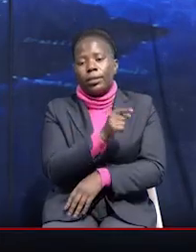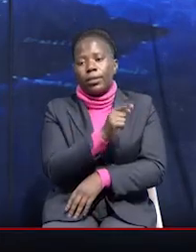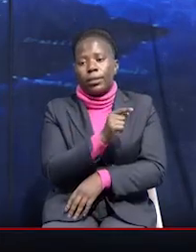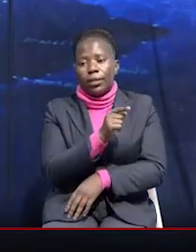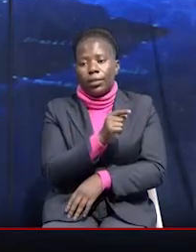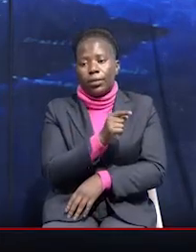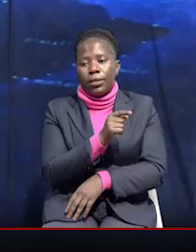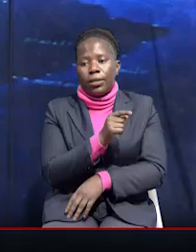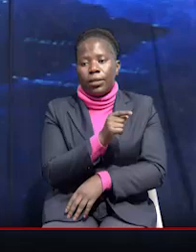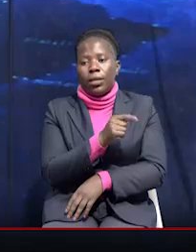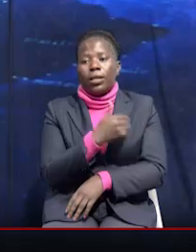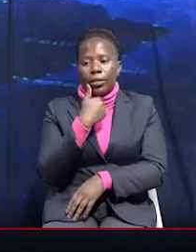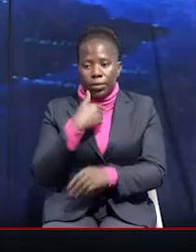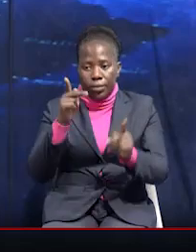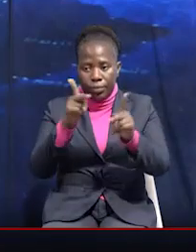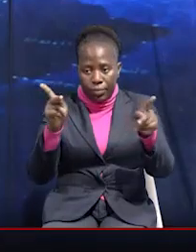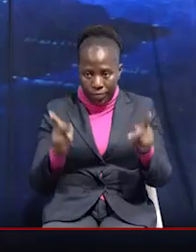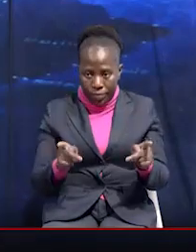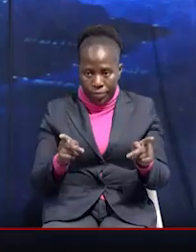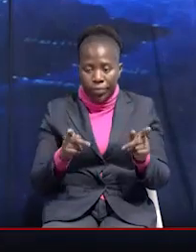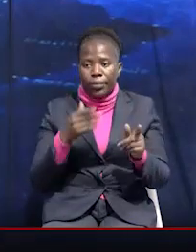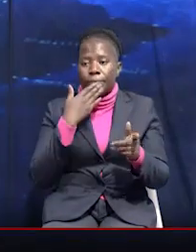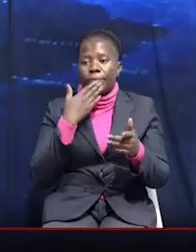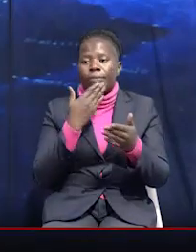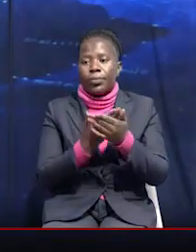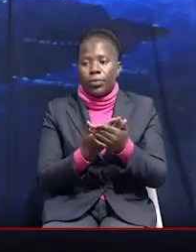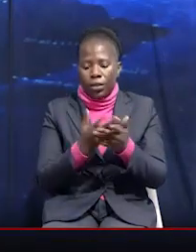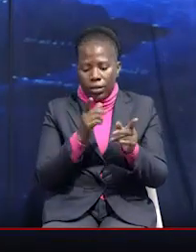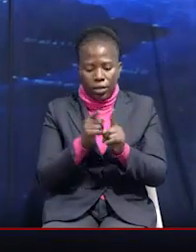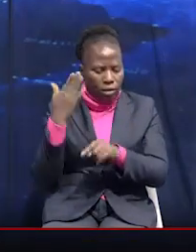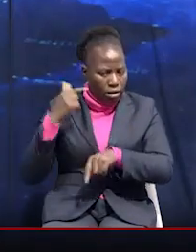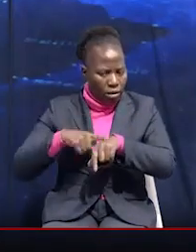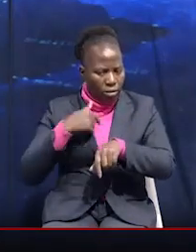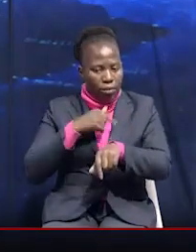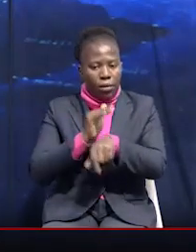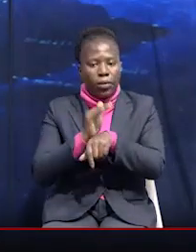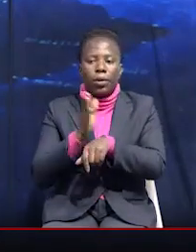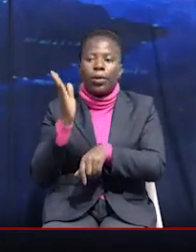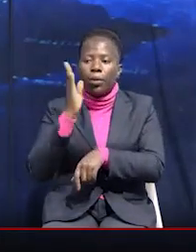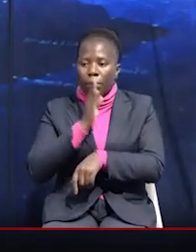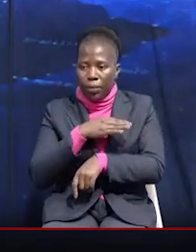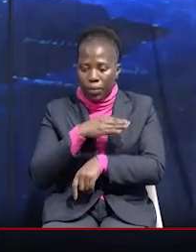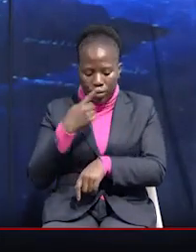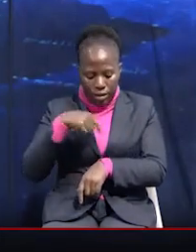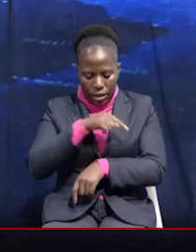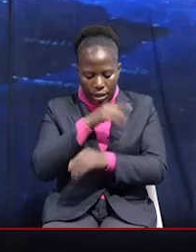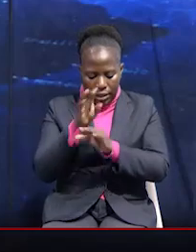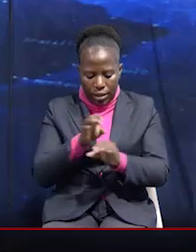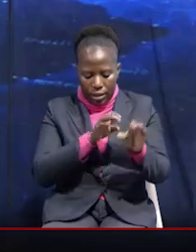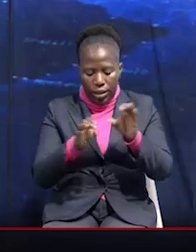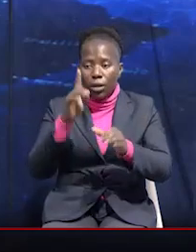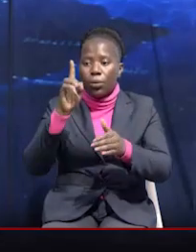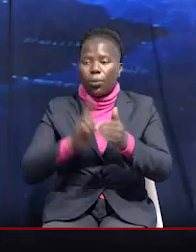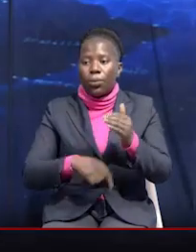substantial stabilization platform, as I mentioned, even last time, I think. What we need to do going forward is to